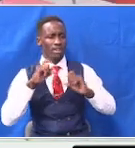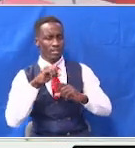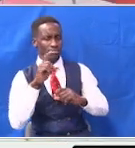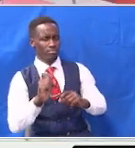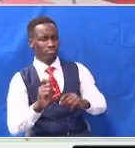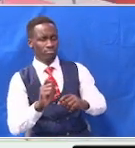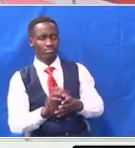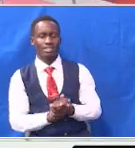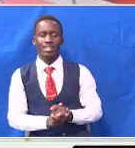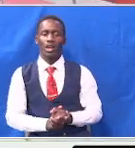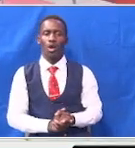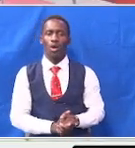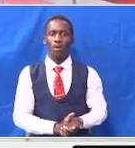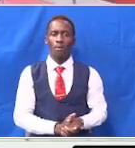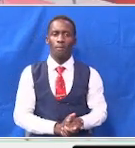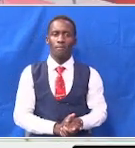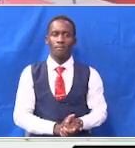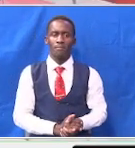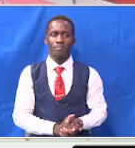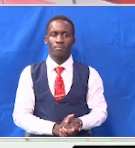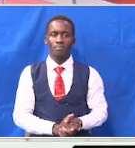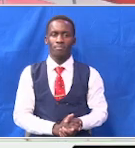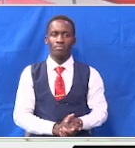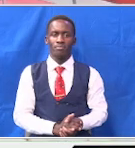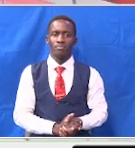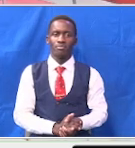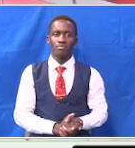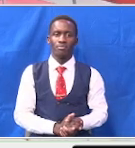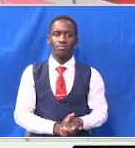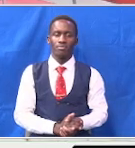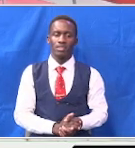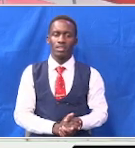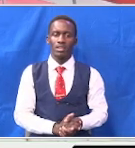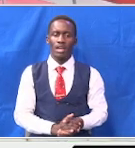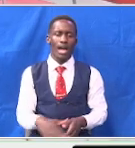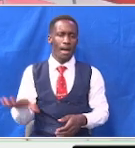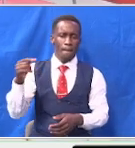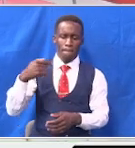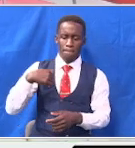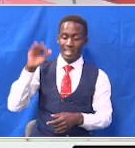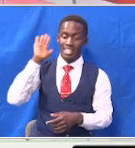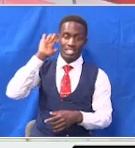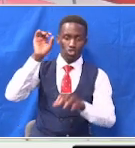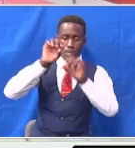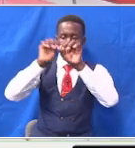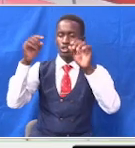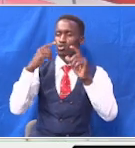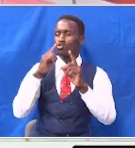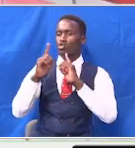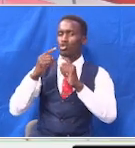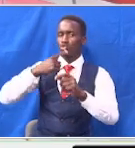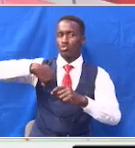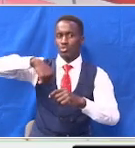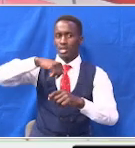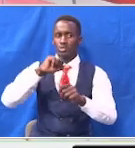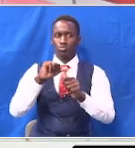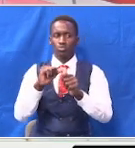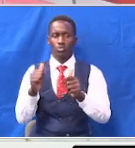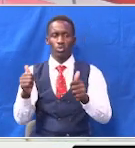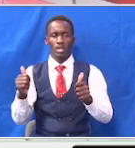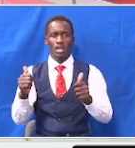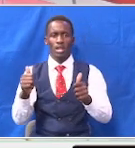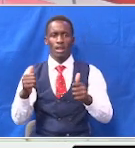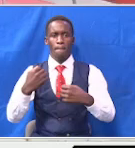Wow. What stood out for you? Yeah, I listened to the president talk to us as usual,